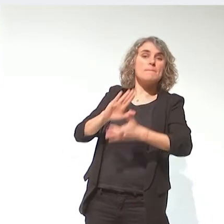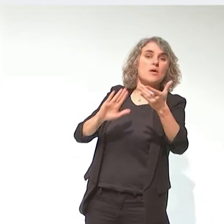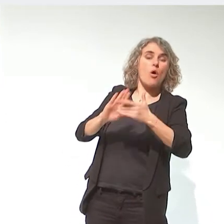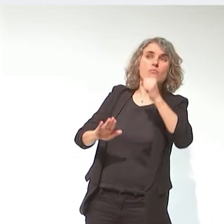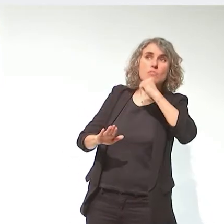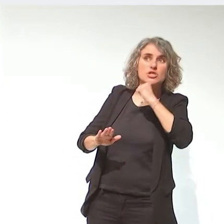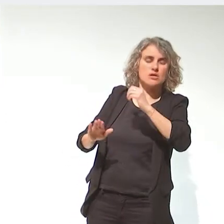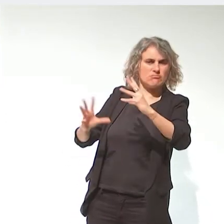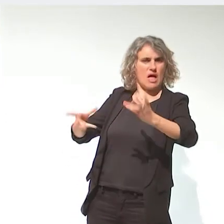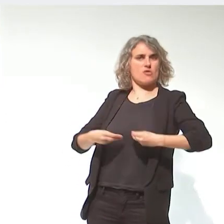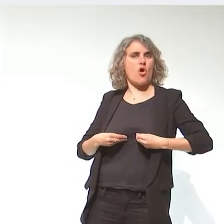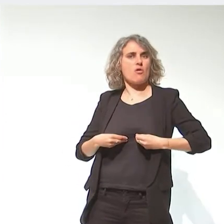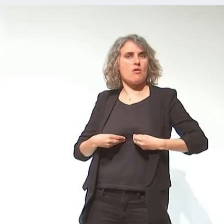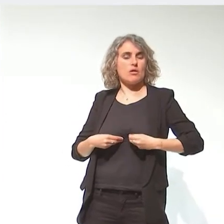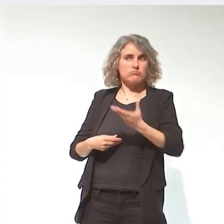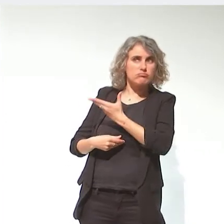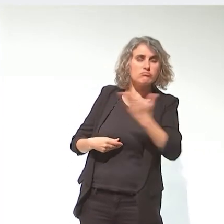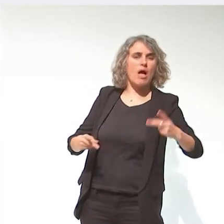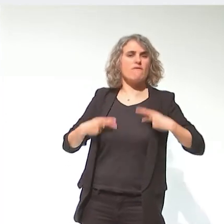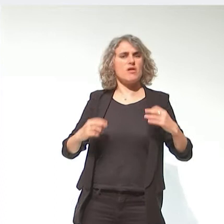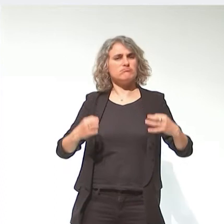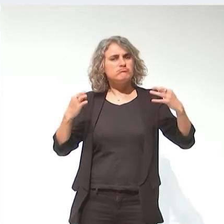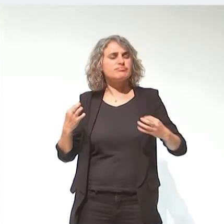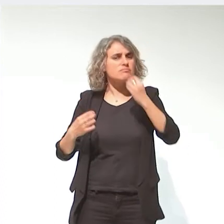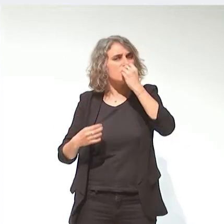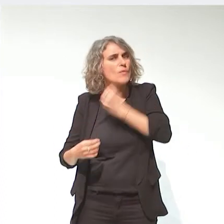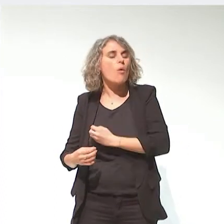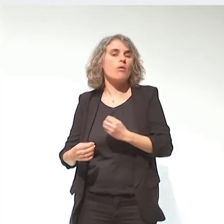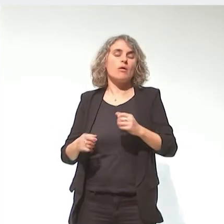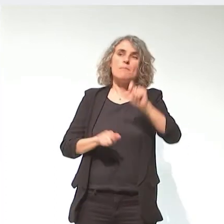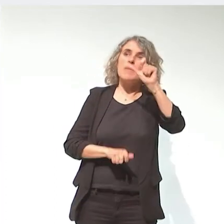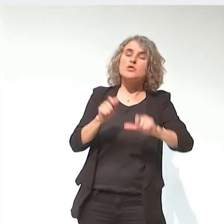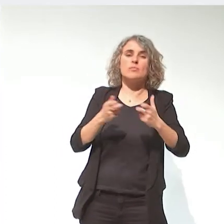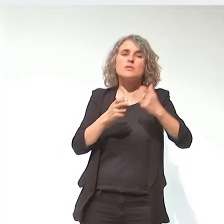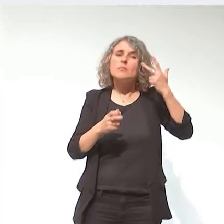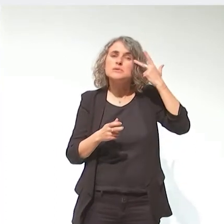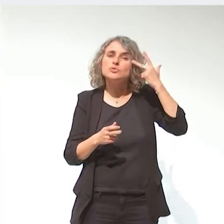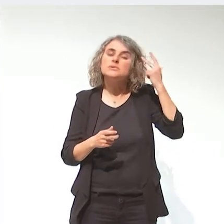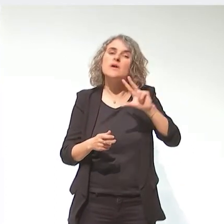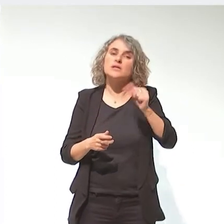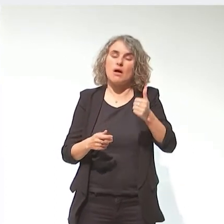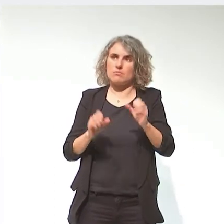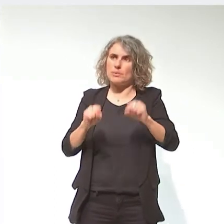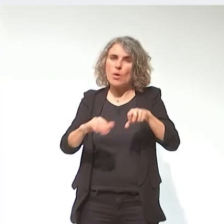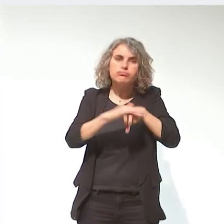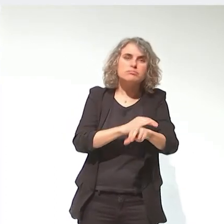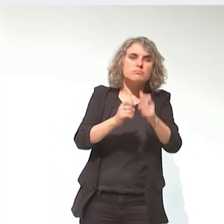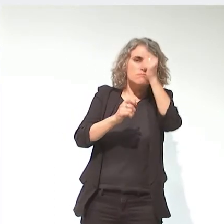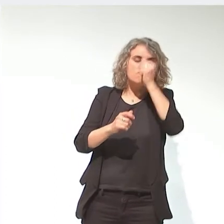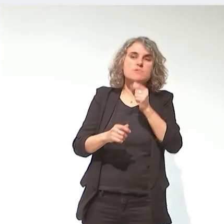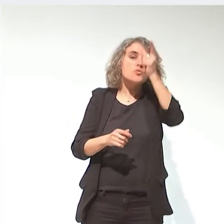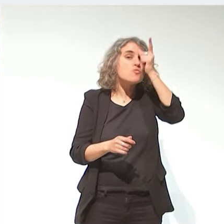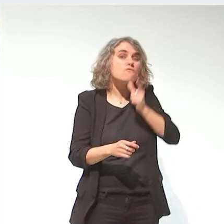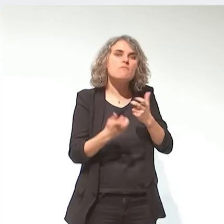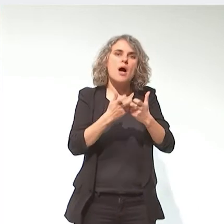numbers of aged migrants. All these people should be able to live decently. Somebody who